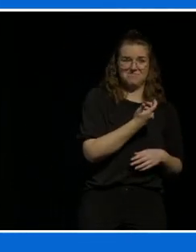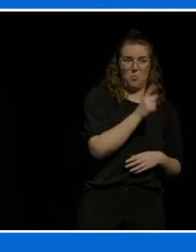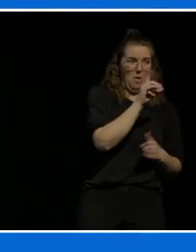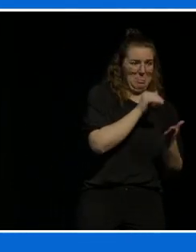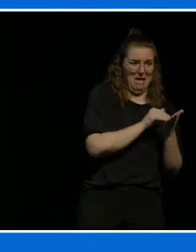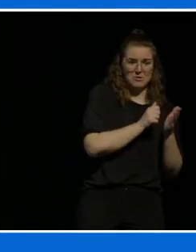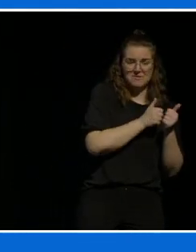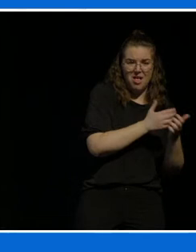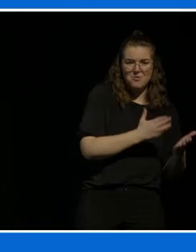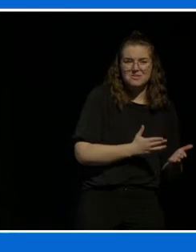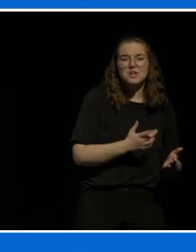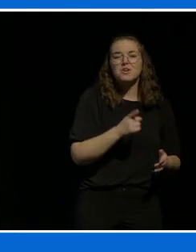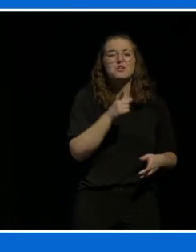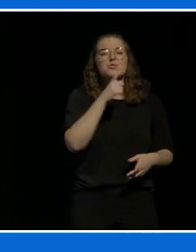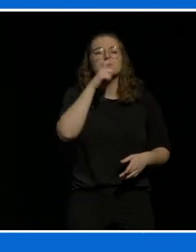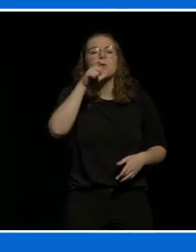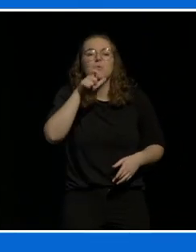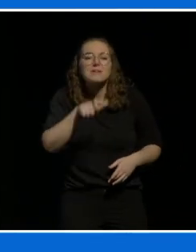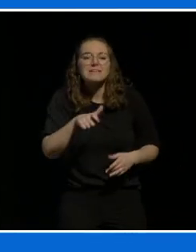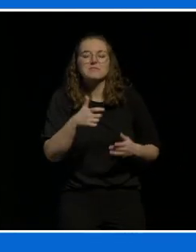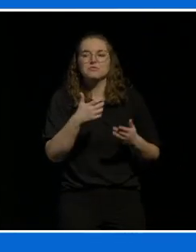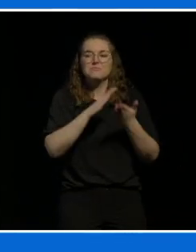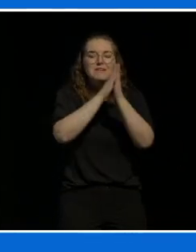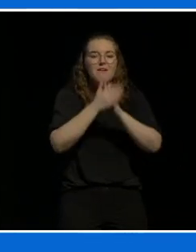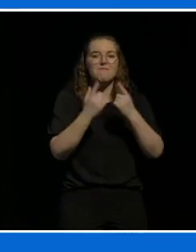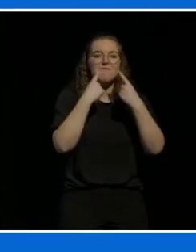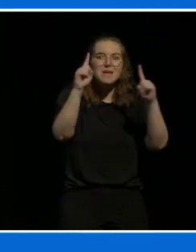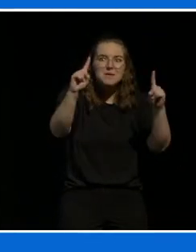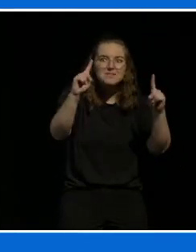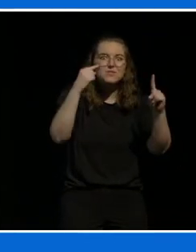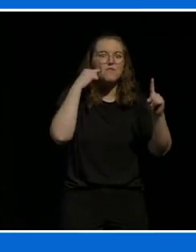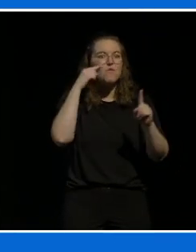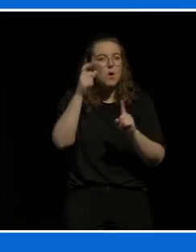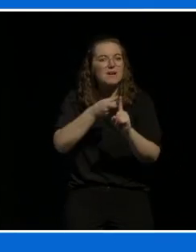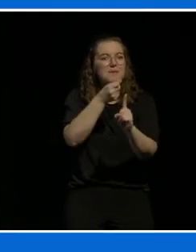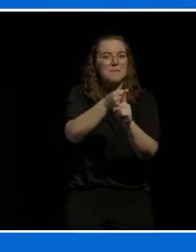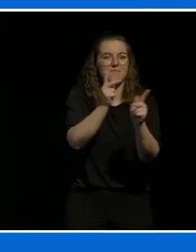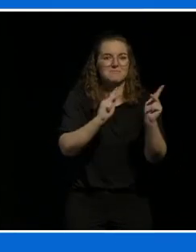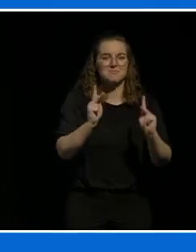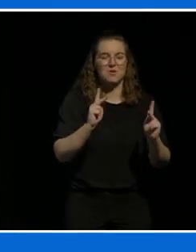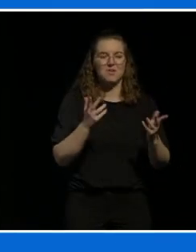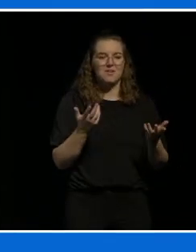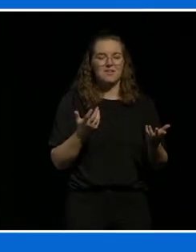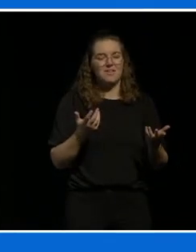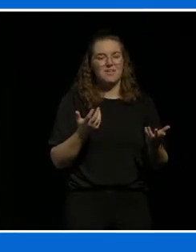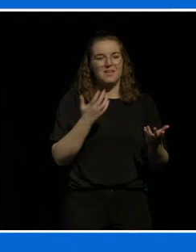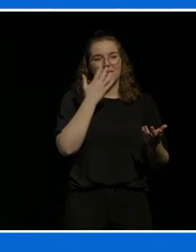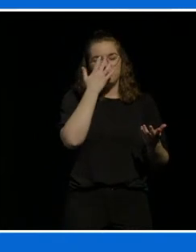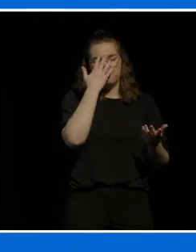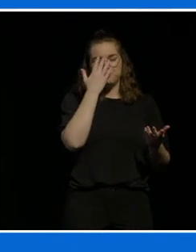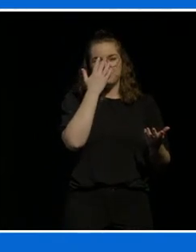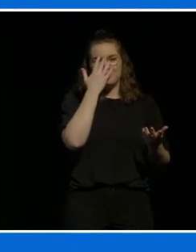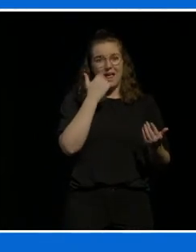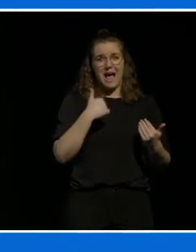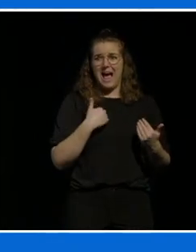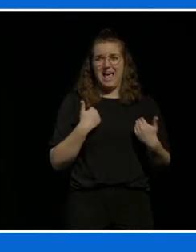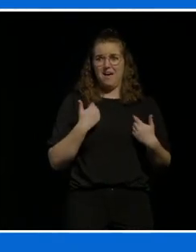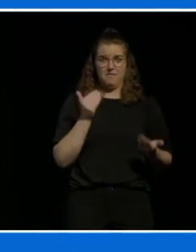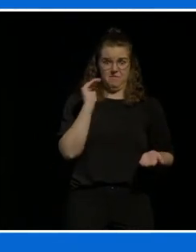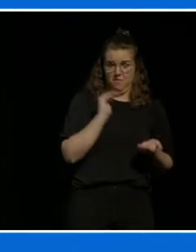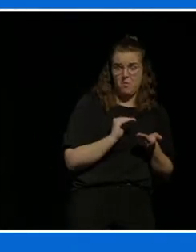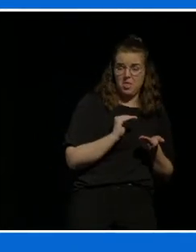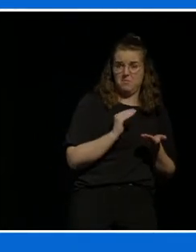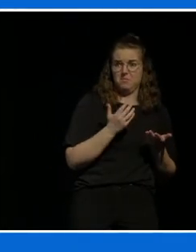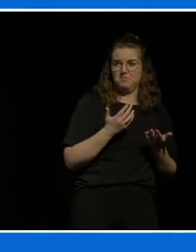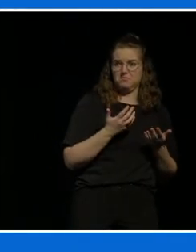make an impact. And I think that's an important thing to take away. It can be so easy to be like, I mean, I have the least amount of followers compared to y'all, and